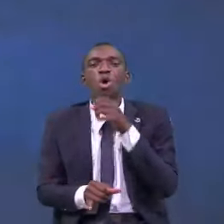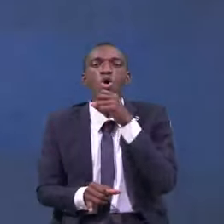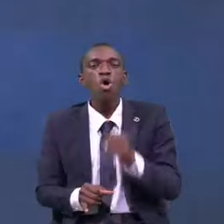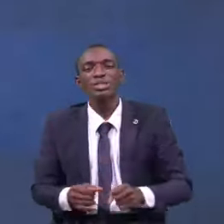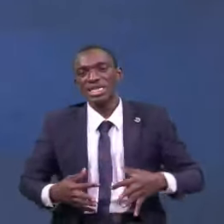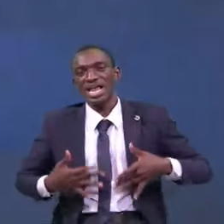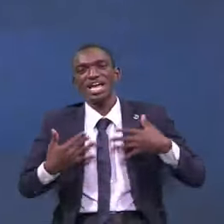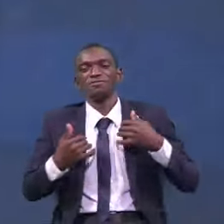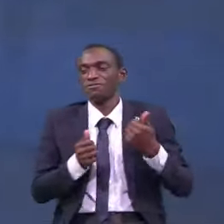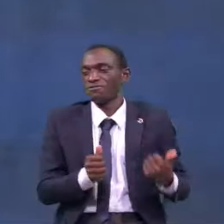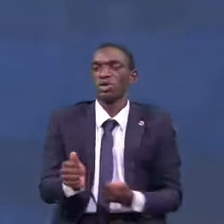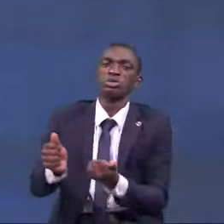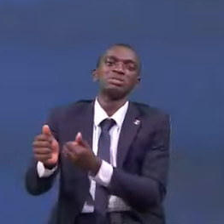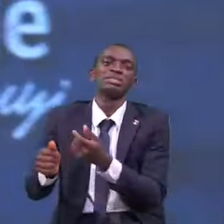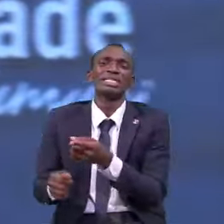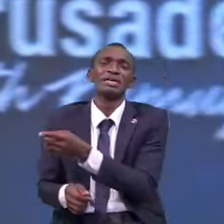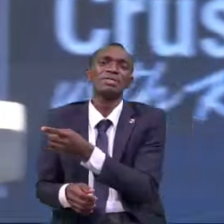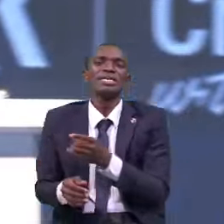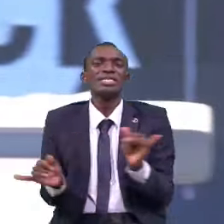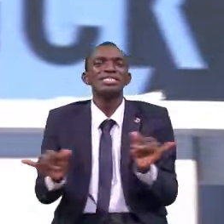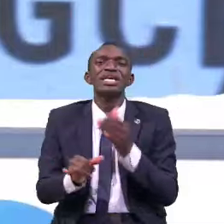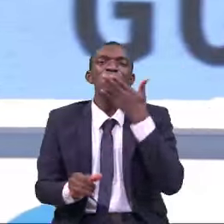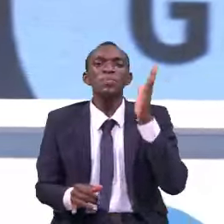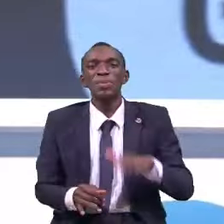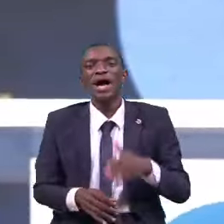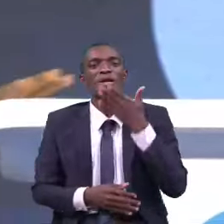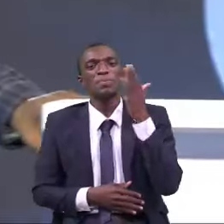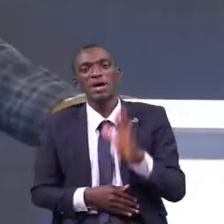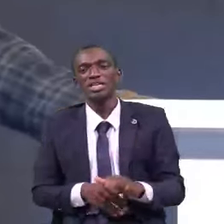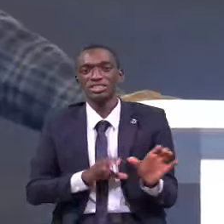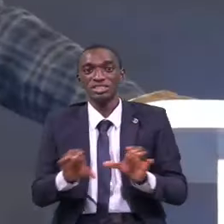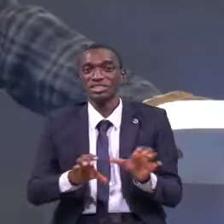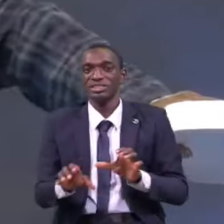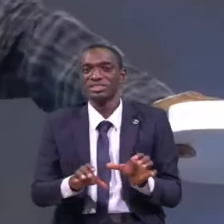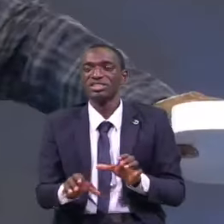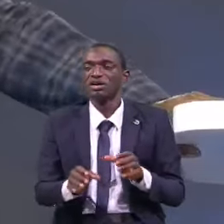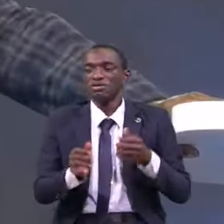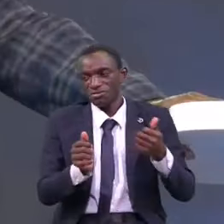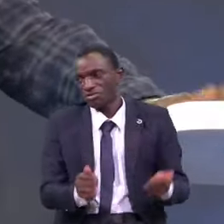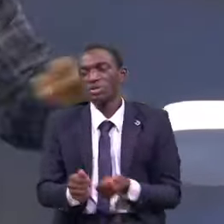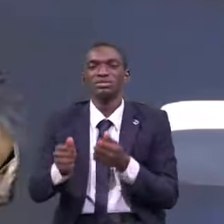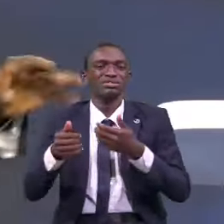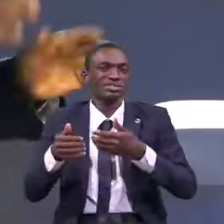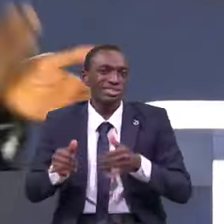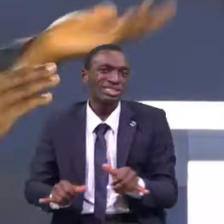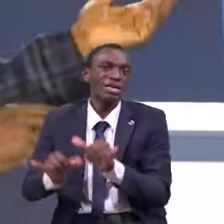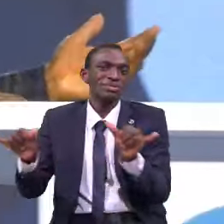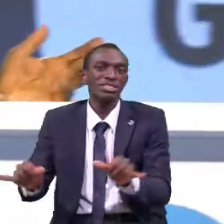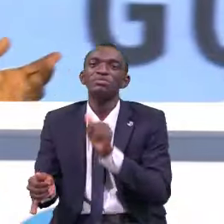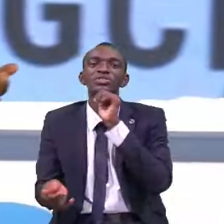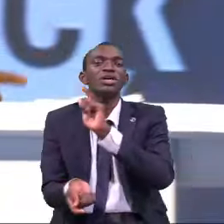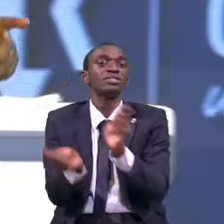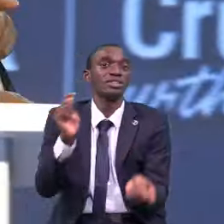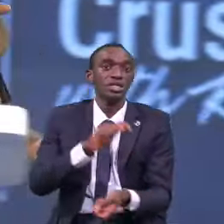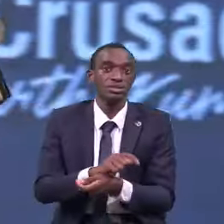them, and the same evil that they have done in the old sinful life goes back with them. Those